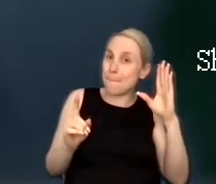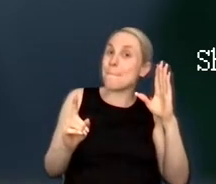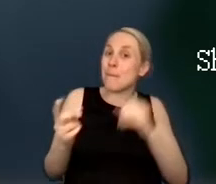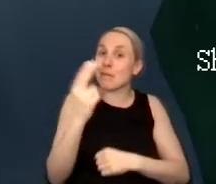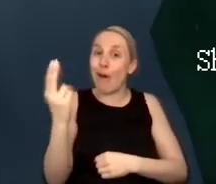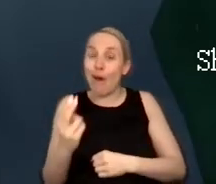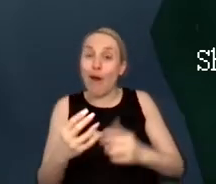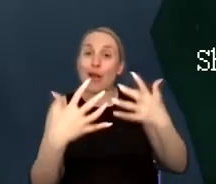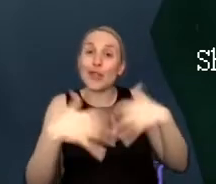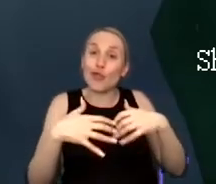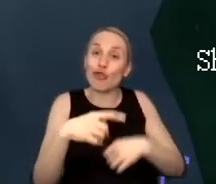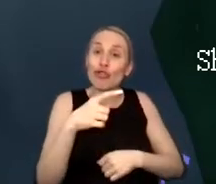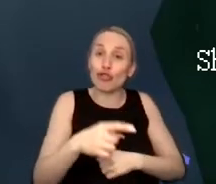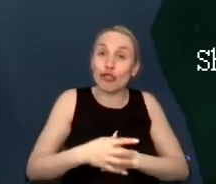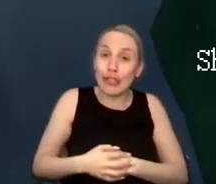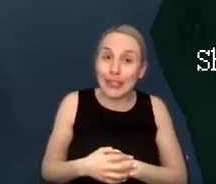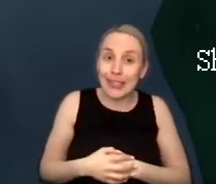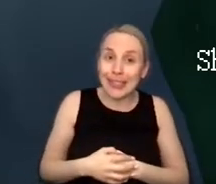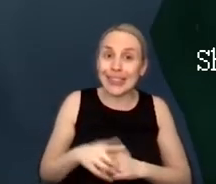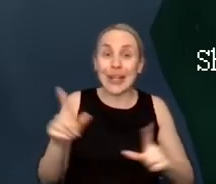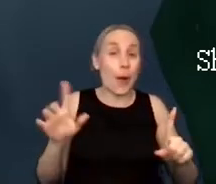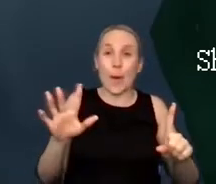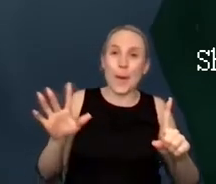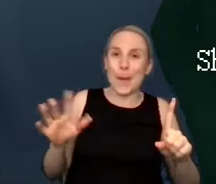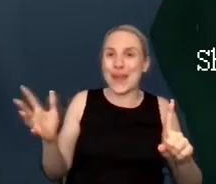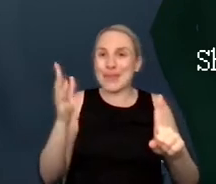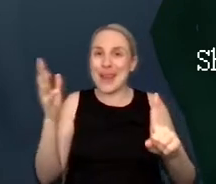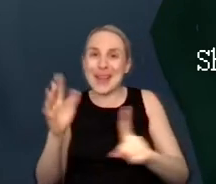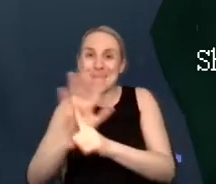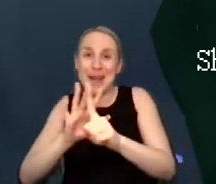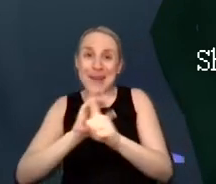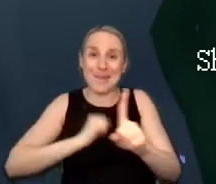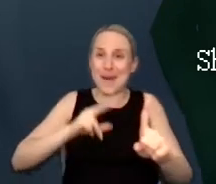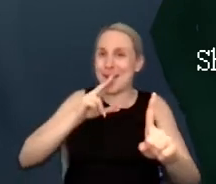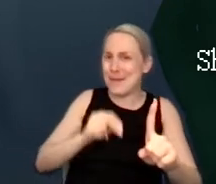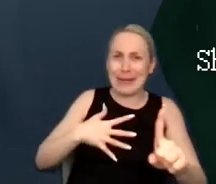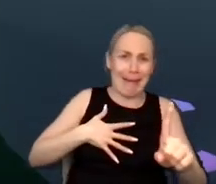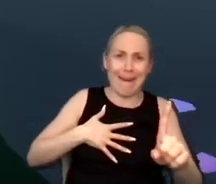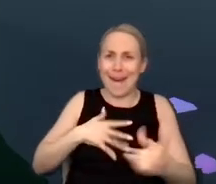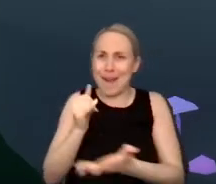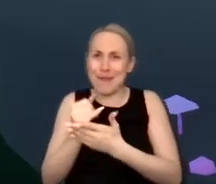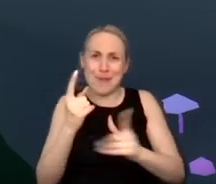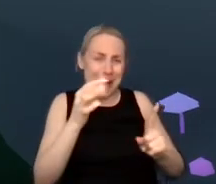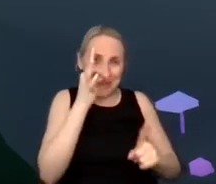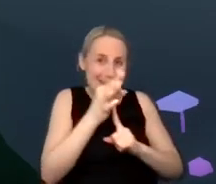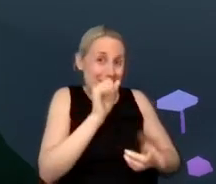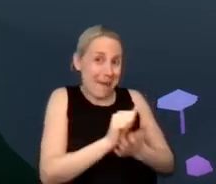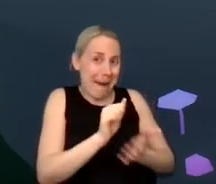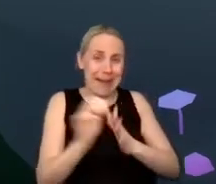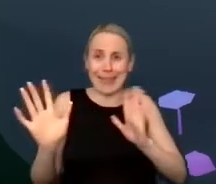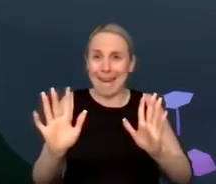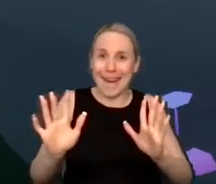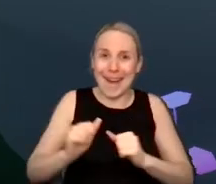made by. Often, art with. Oh no! Let's just pretend this is what we wanted. Here, should we let them see that? So you guys are in the